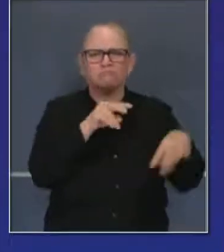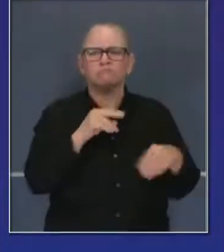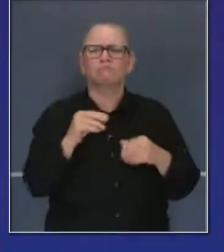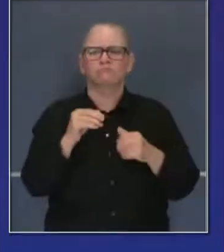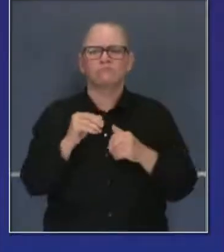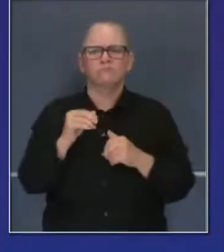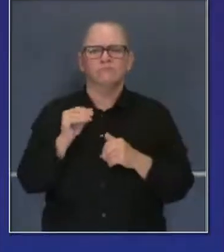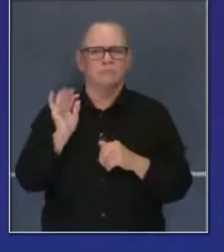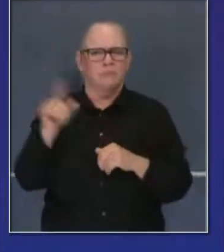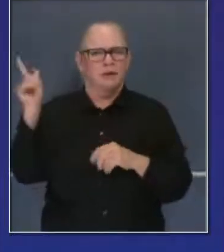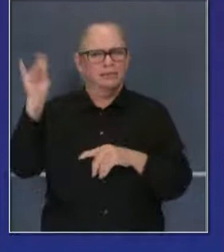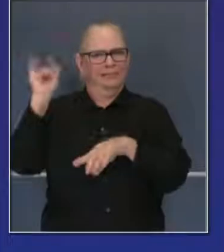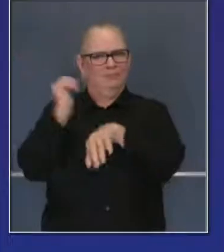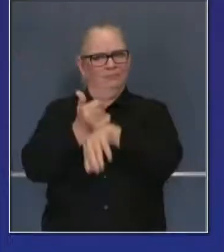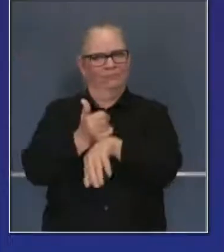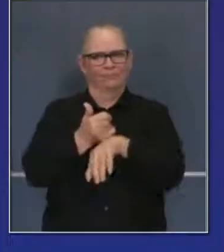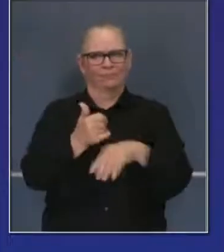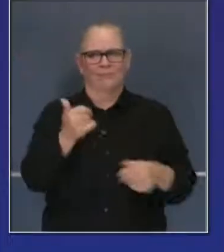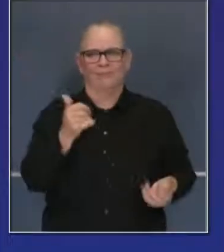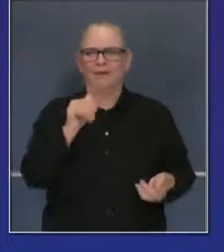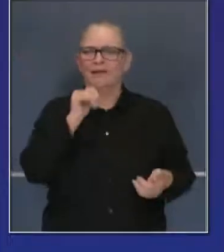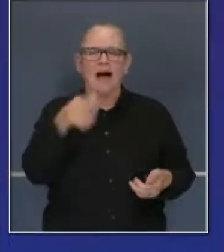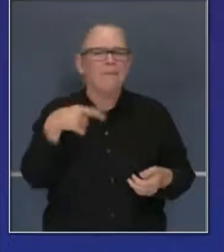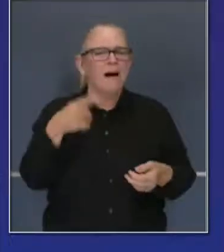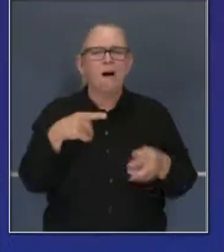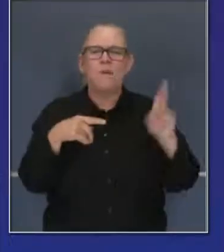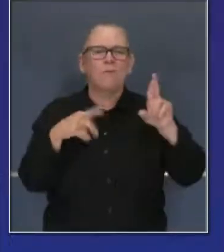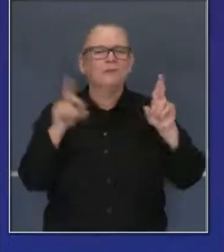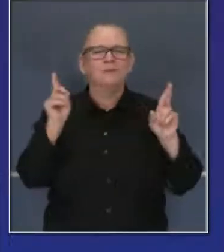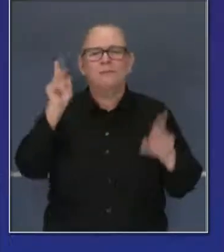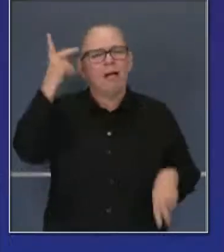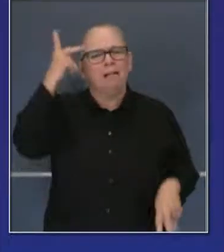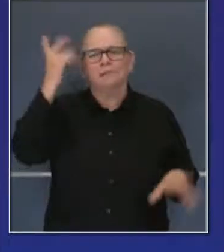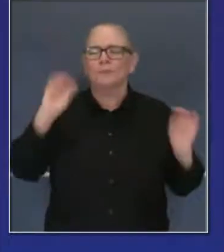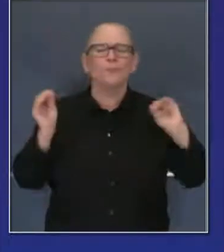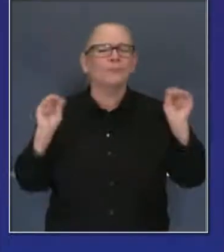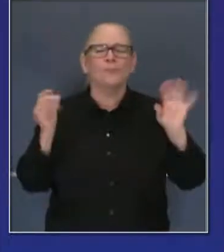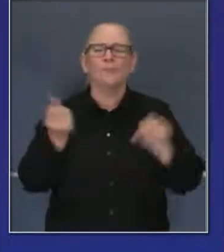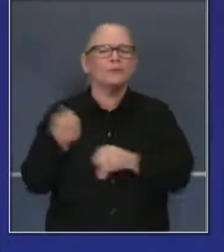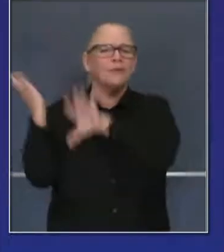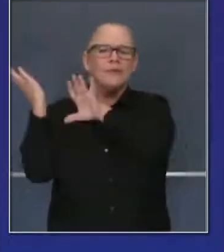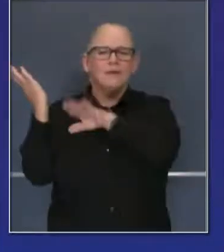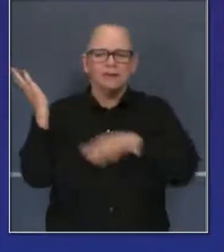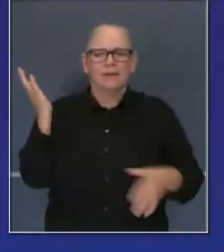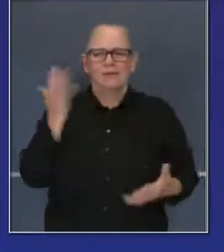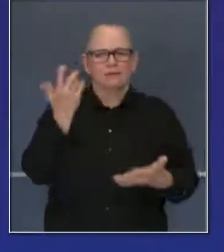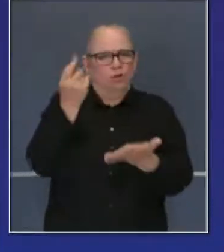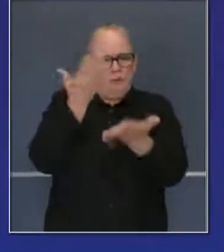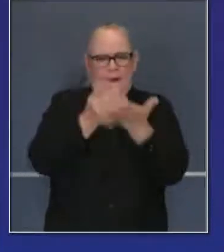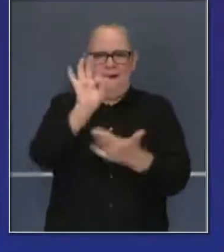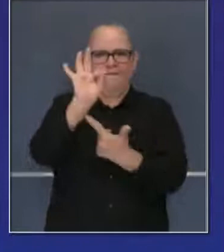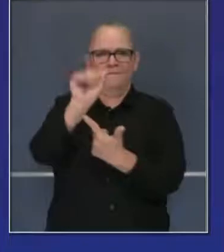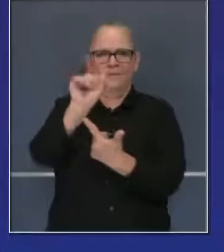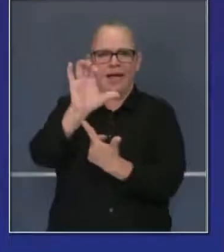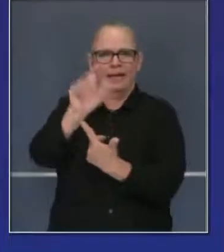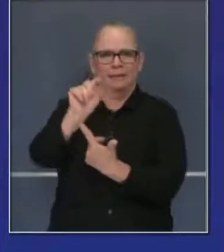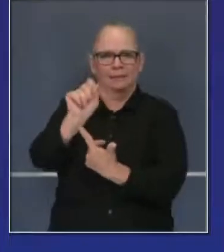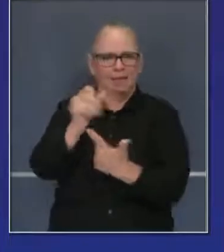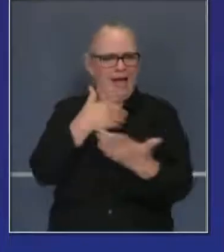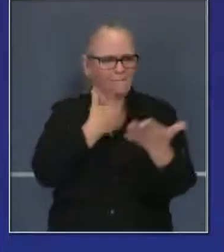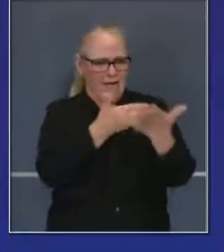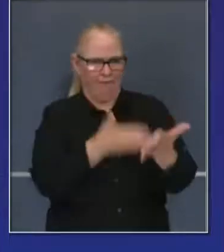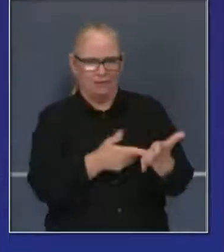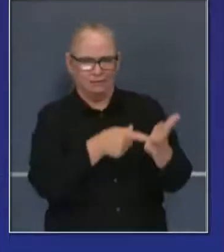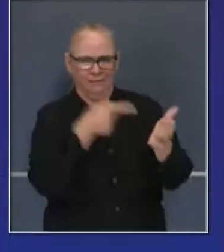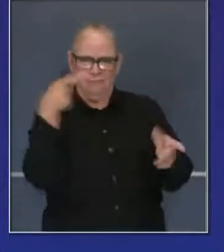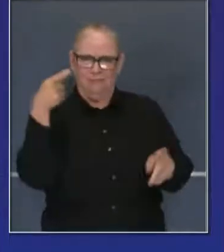Democratic thermometers and no Republican thermometers. There's fact and there's reality, as well as observed evidence. It's not a belief